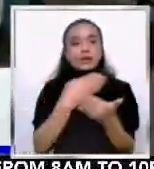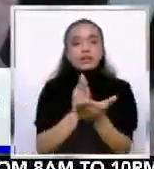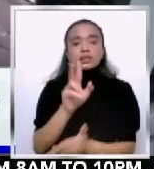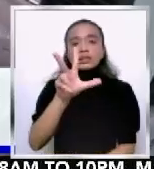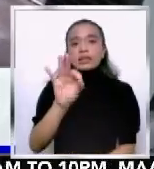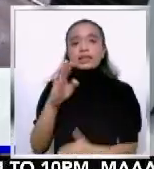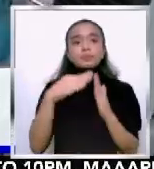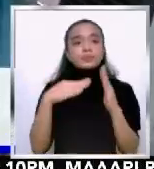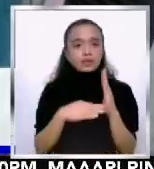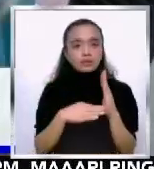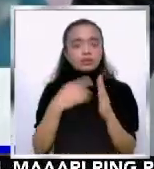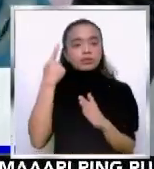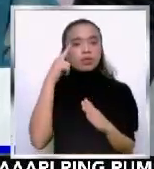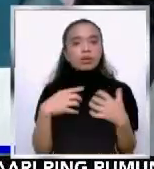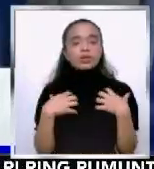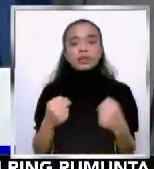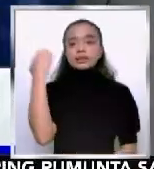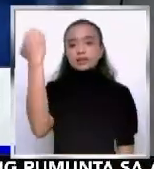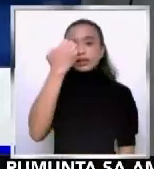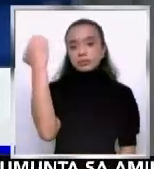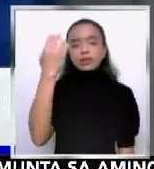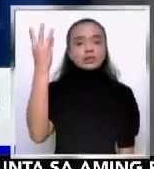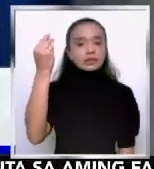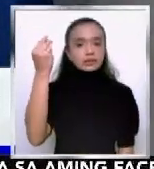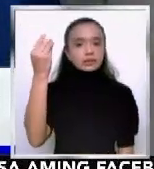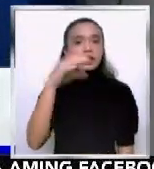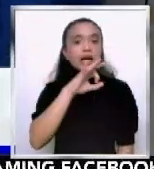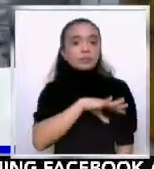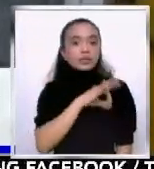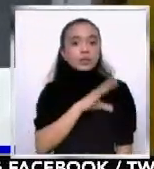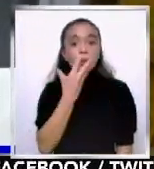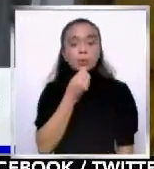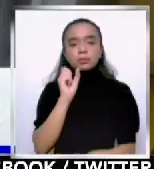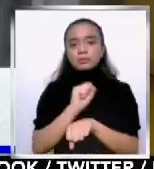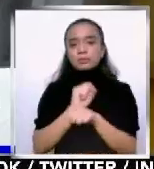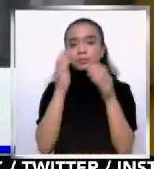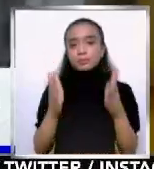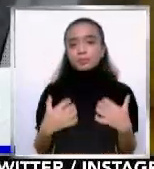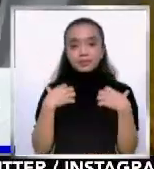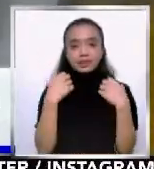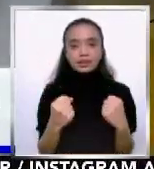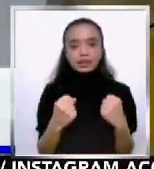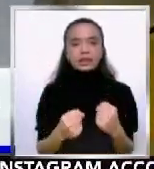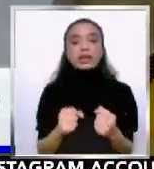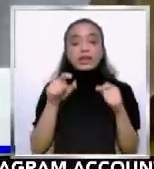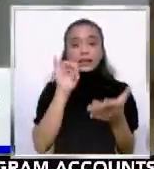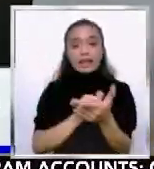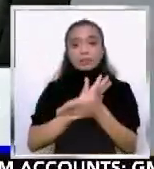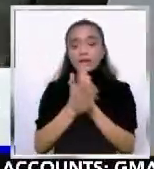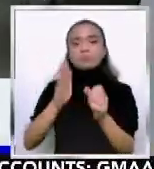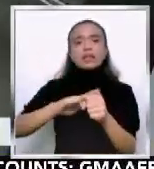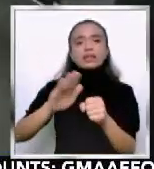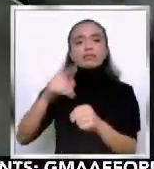pesos para sa health emergency allowance at benefits ng healthcare workers. Sasapat lang daw ito para sa 6 na buwan.